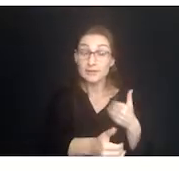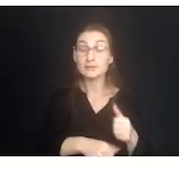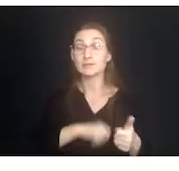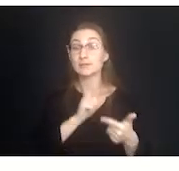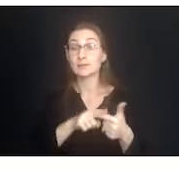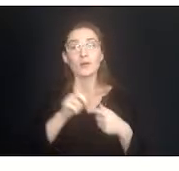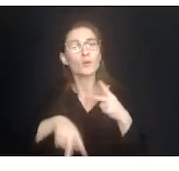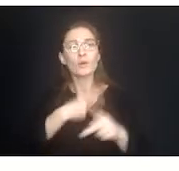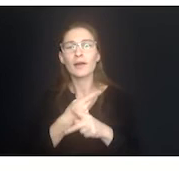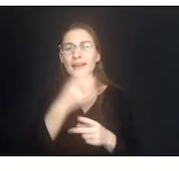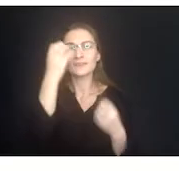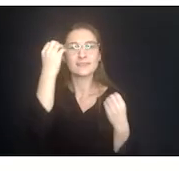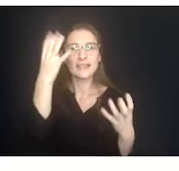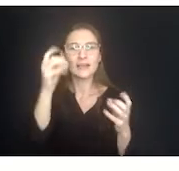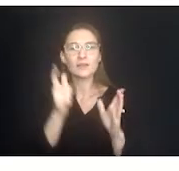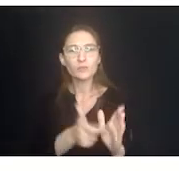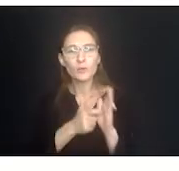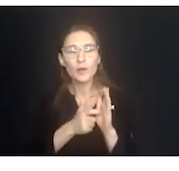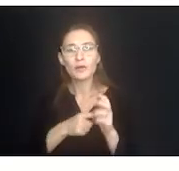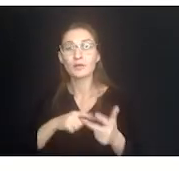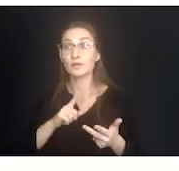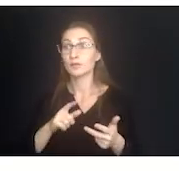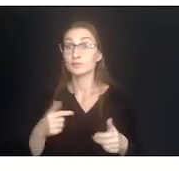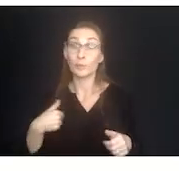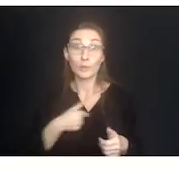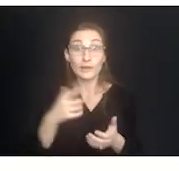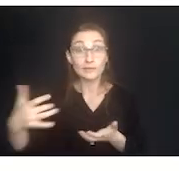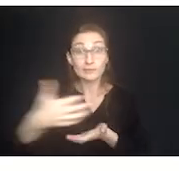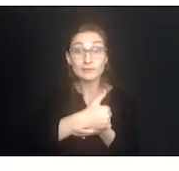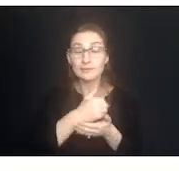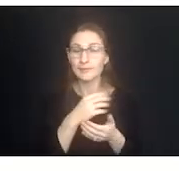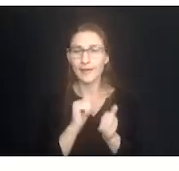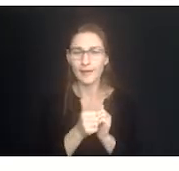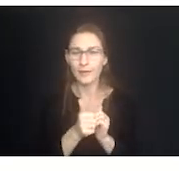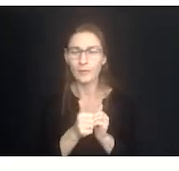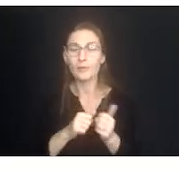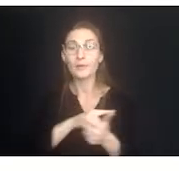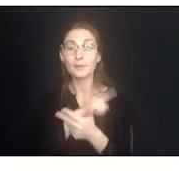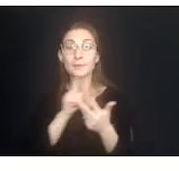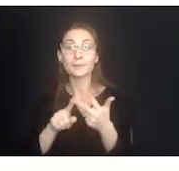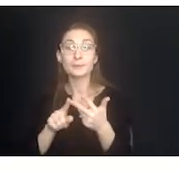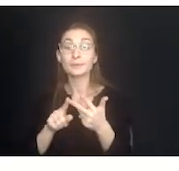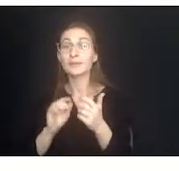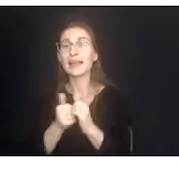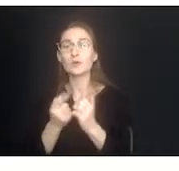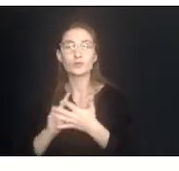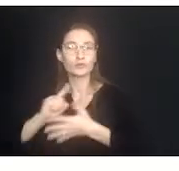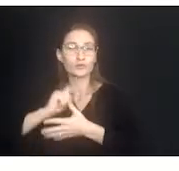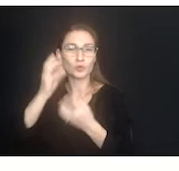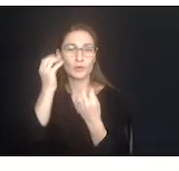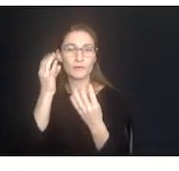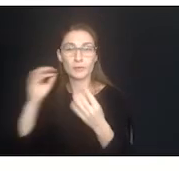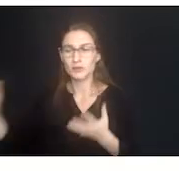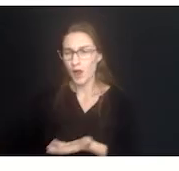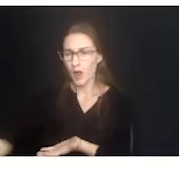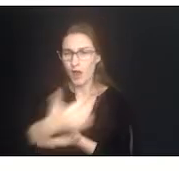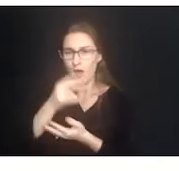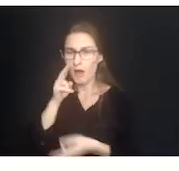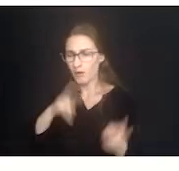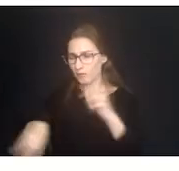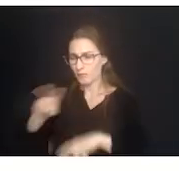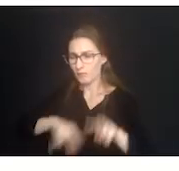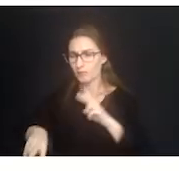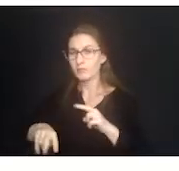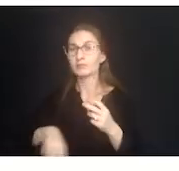needs to be involved in the positive behavior support process, what kind of data do we need, and how do we gather that information, and